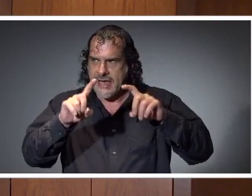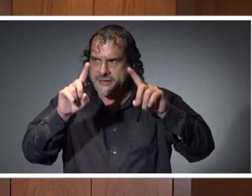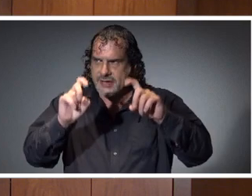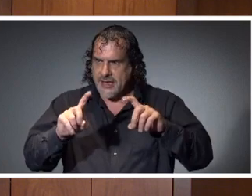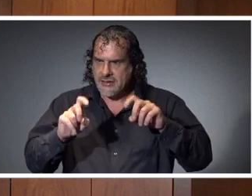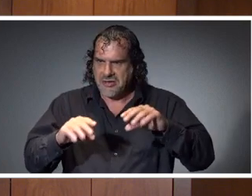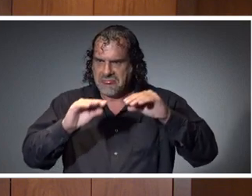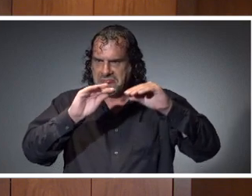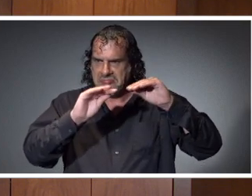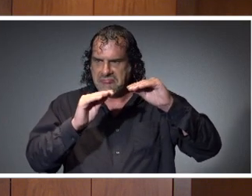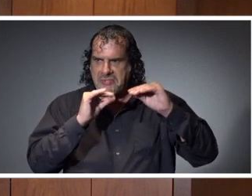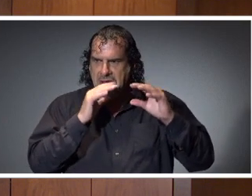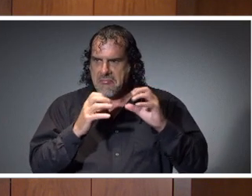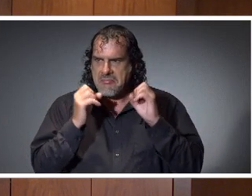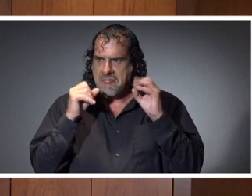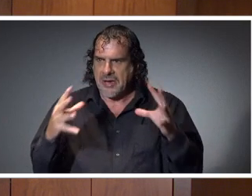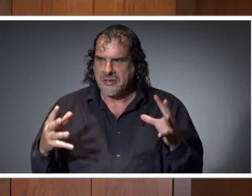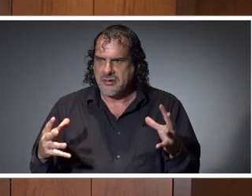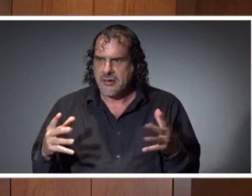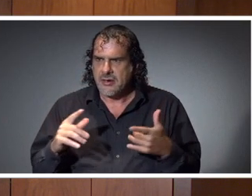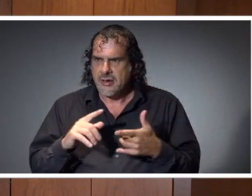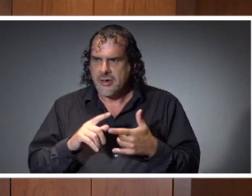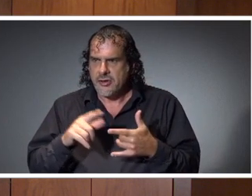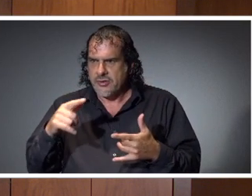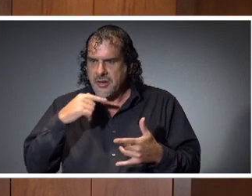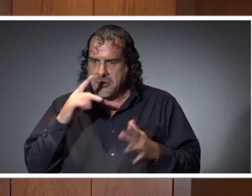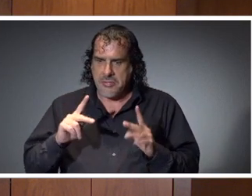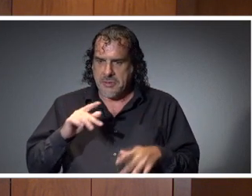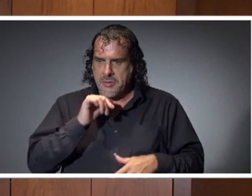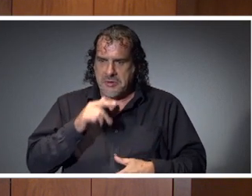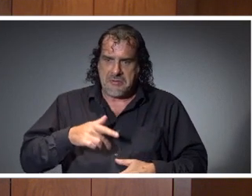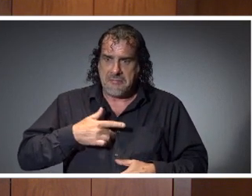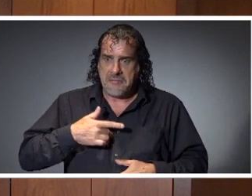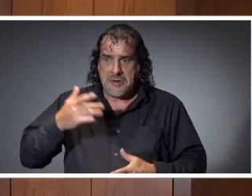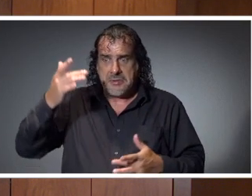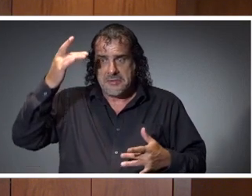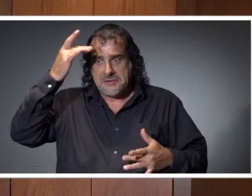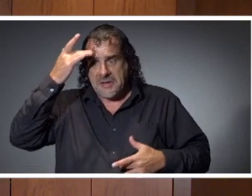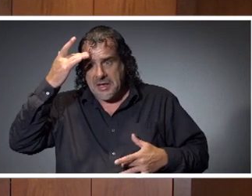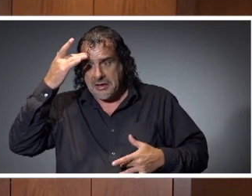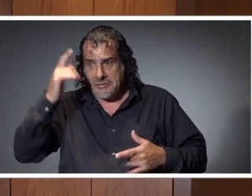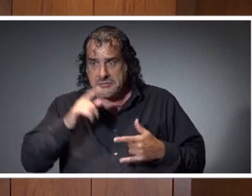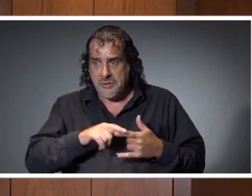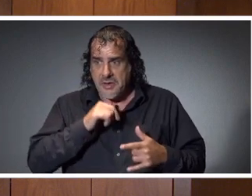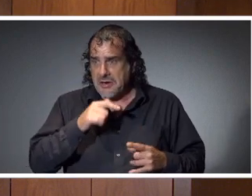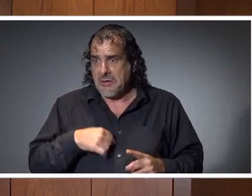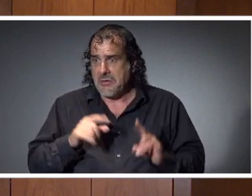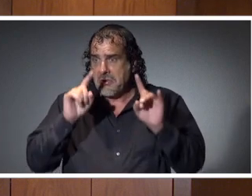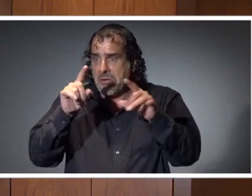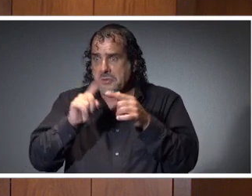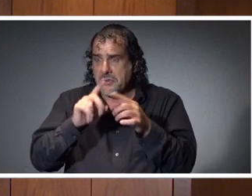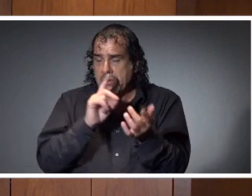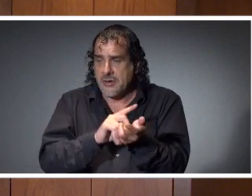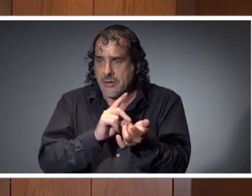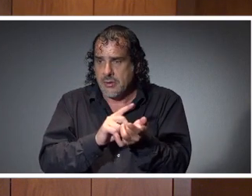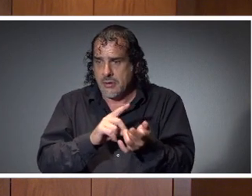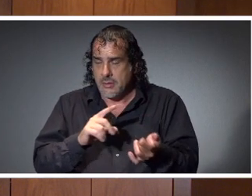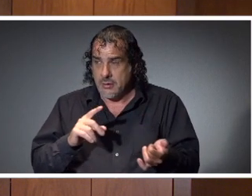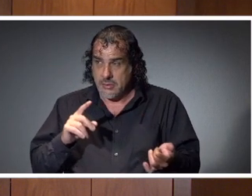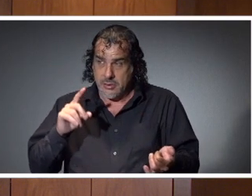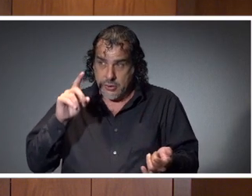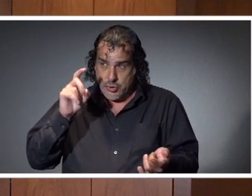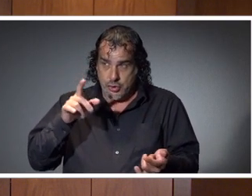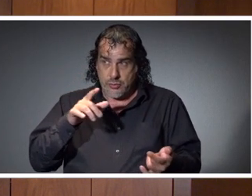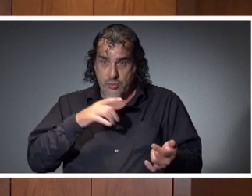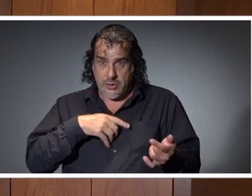some of that to people not feeling either are asymptomatic and not even going to the doctor. You know, shouldn't we be